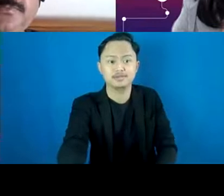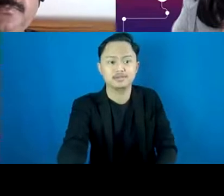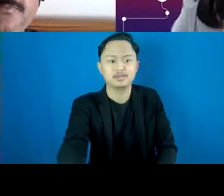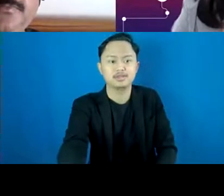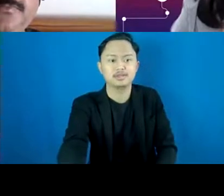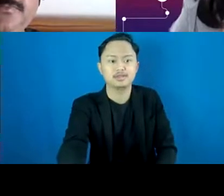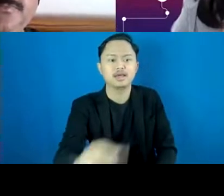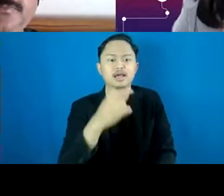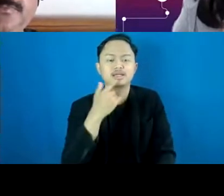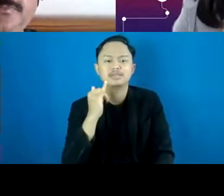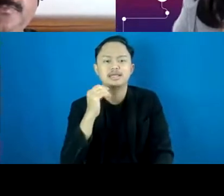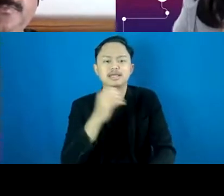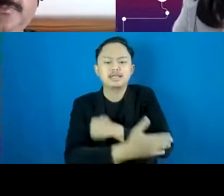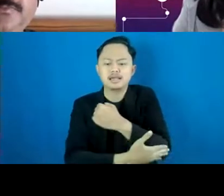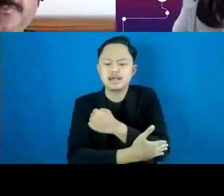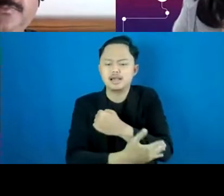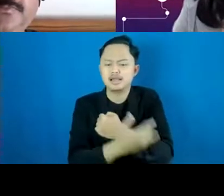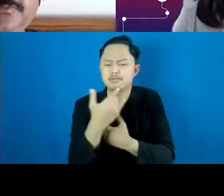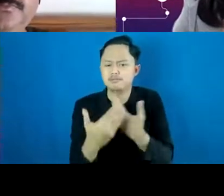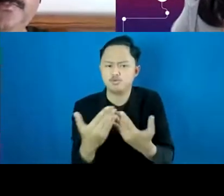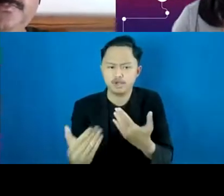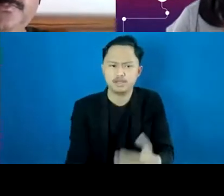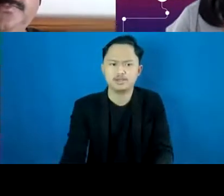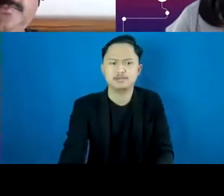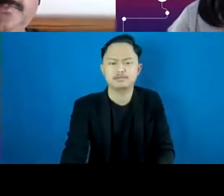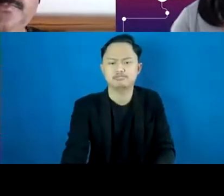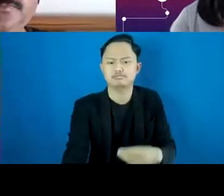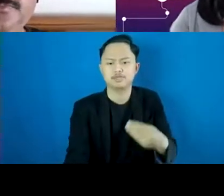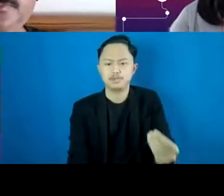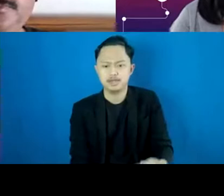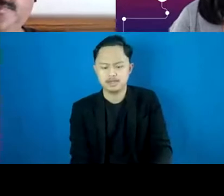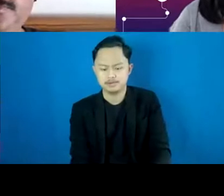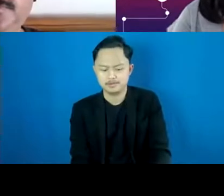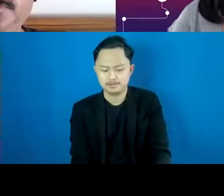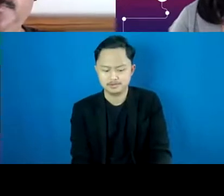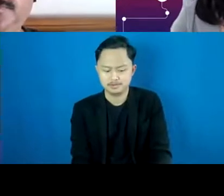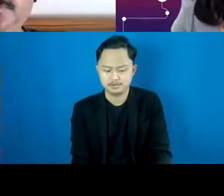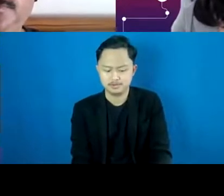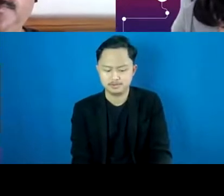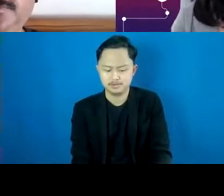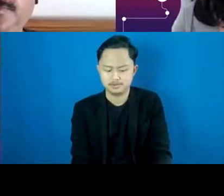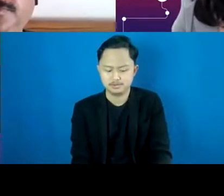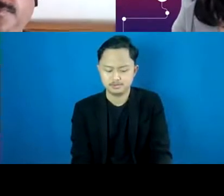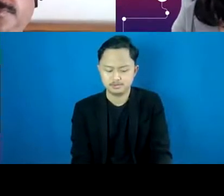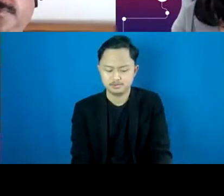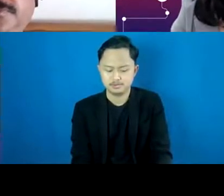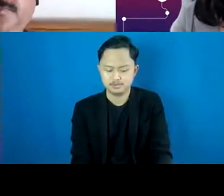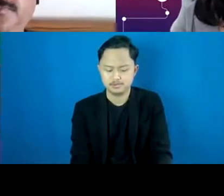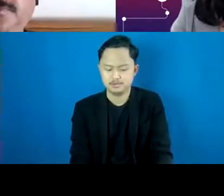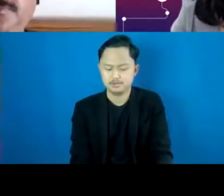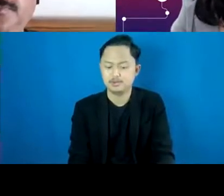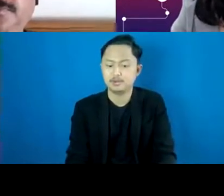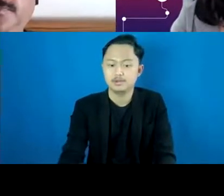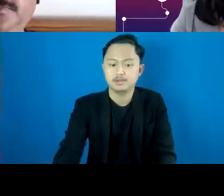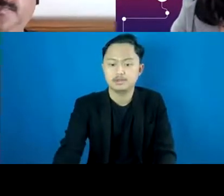become very shortly, we'll be able to touch the point of world's largest electric